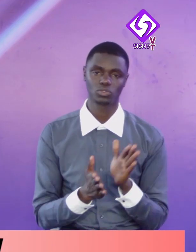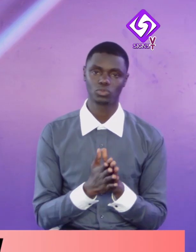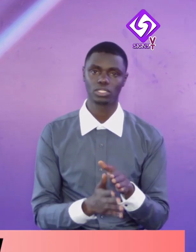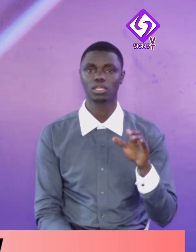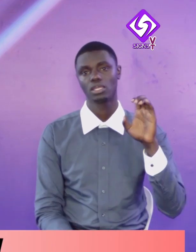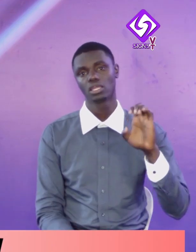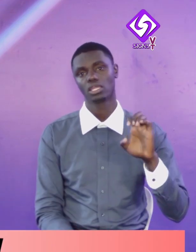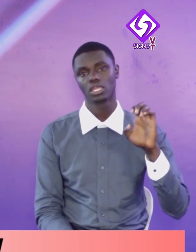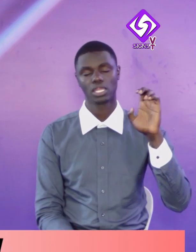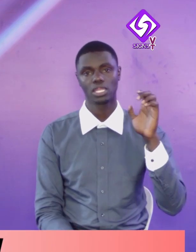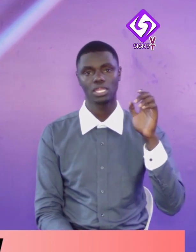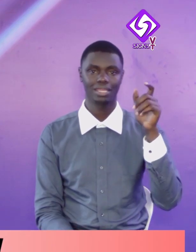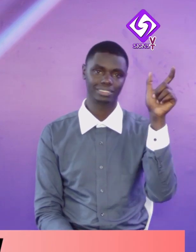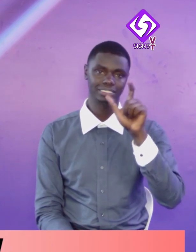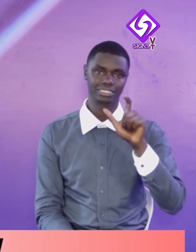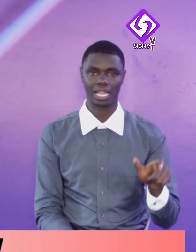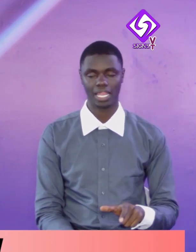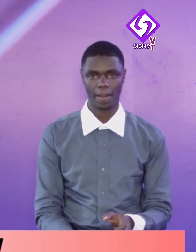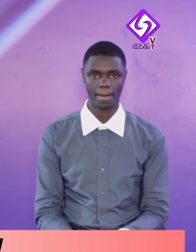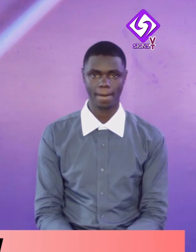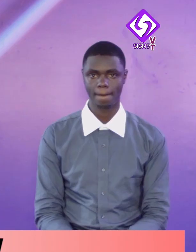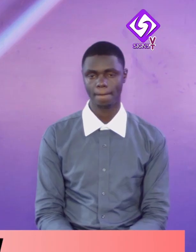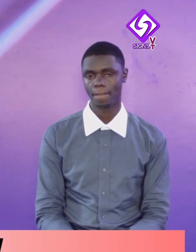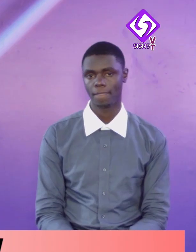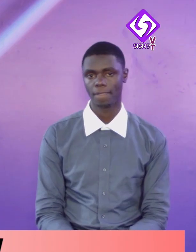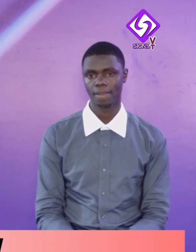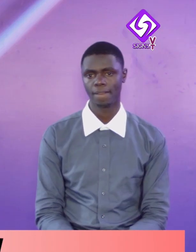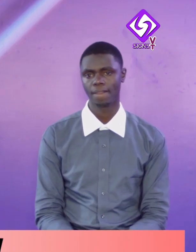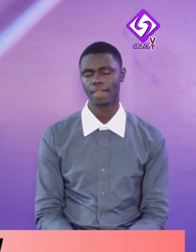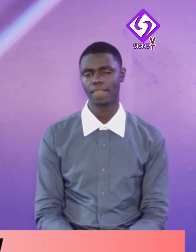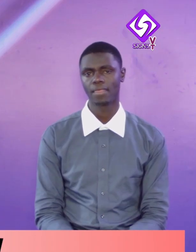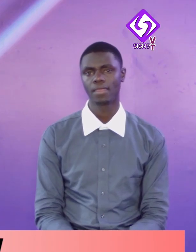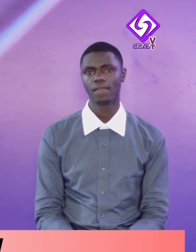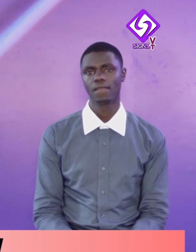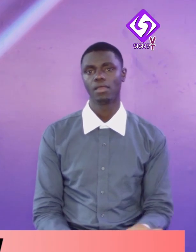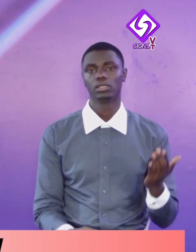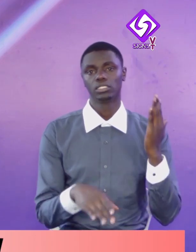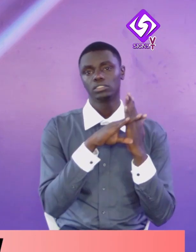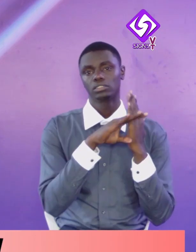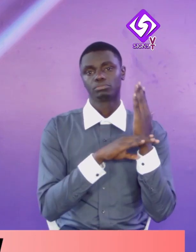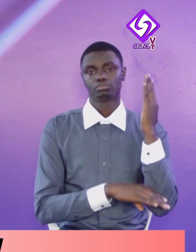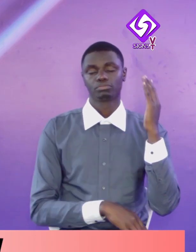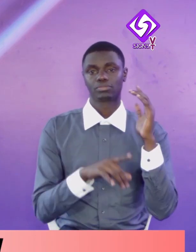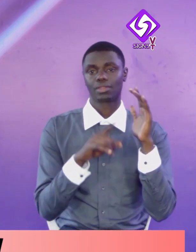the Italian Serie A. So the standings in the Ligue 1,